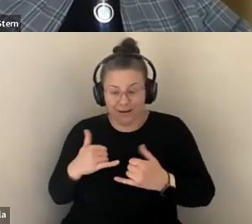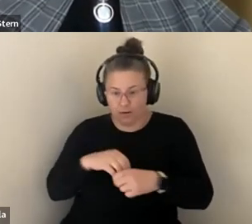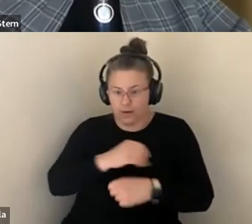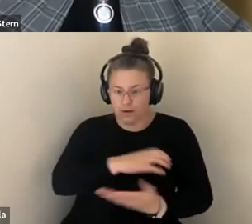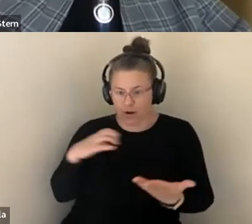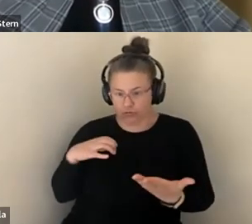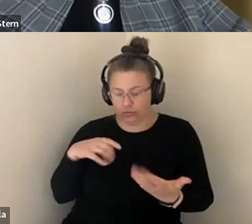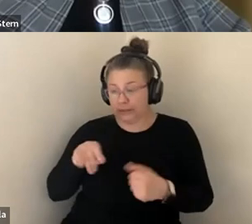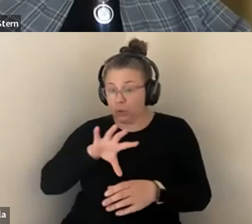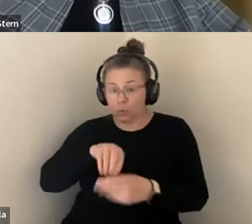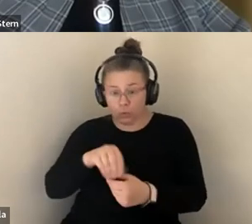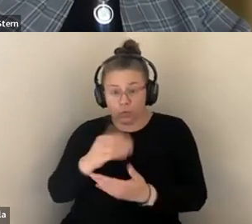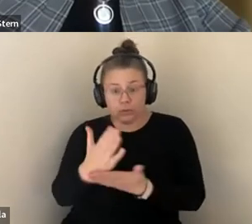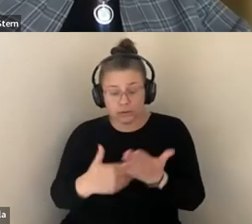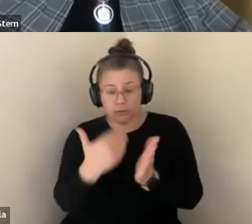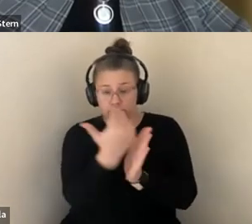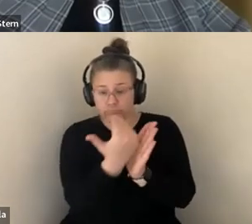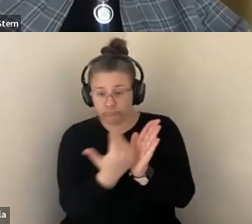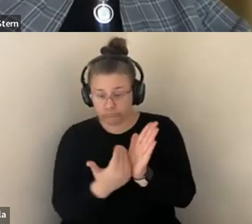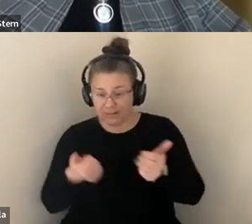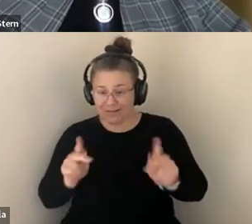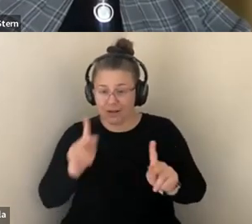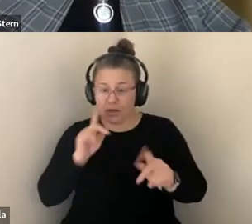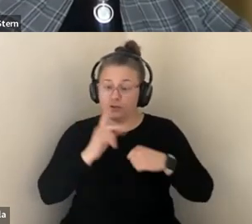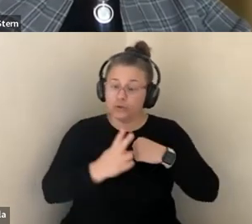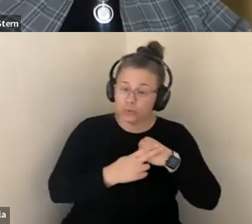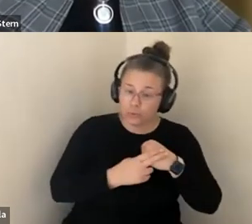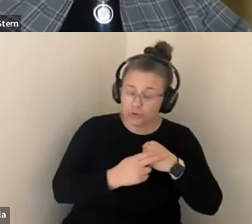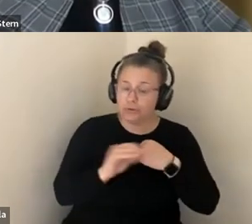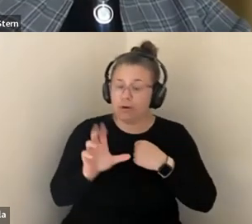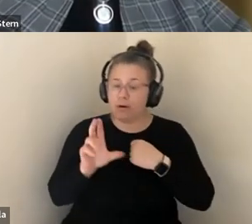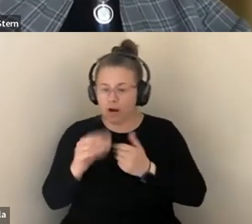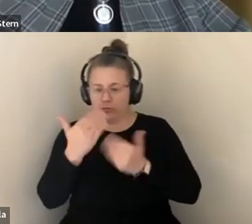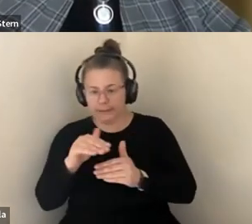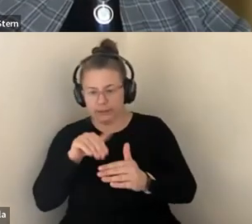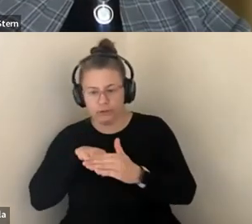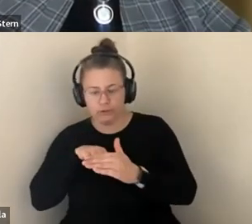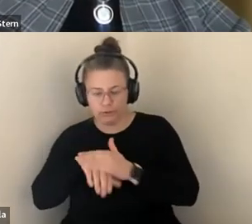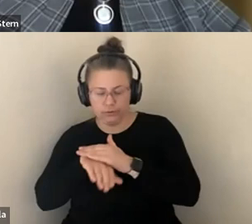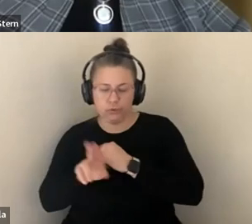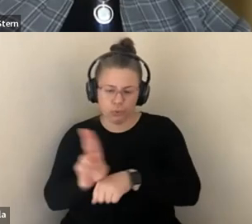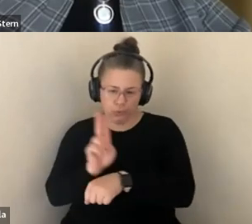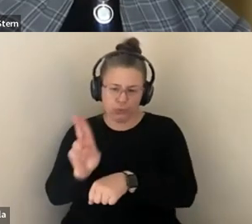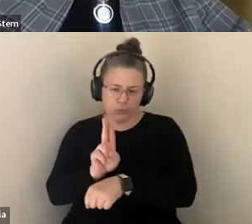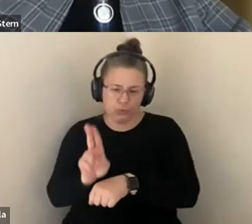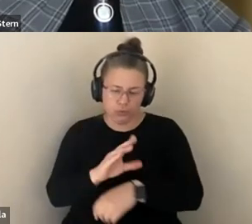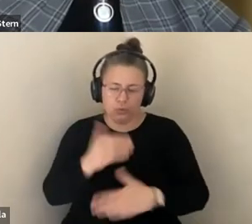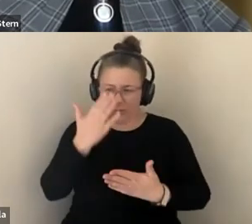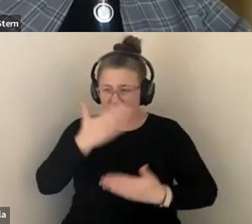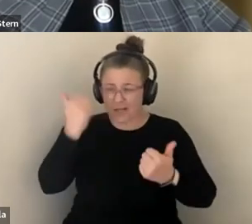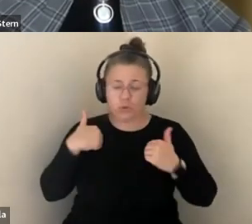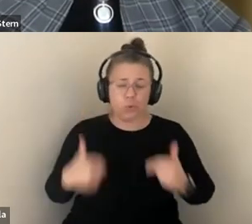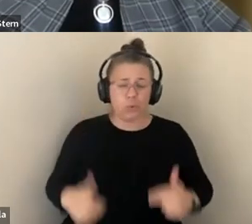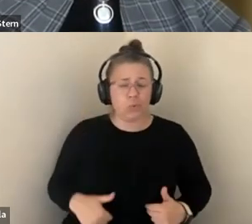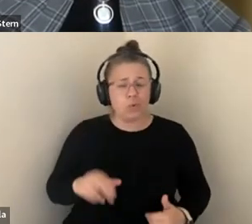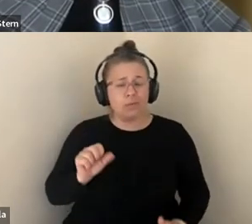provisions that allow the storage and unrestricted use because of repeal of human subjects, research designations on samples